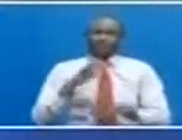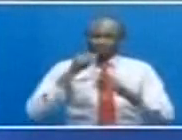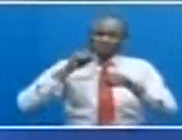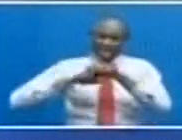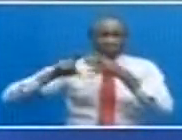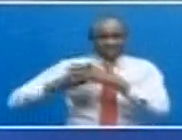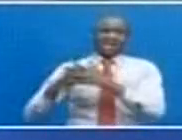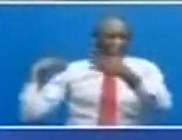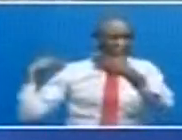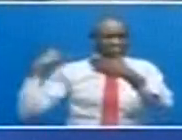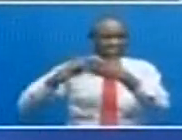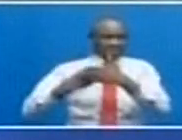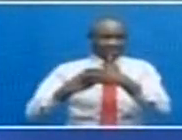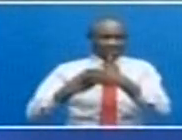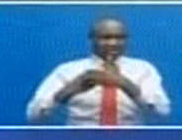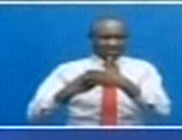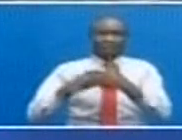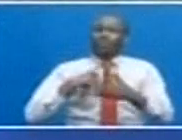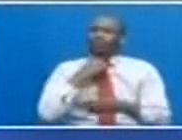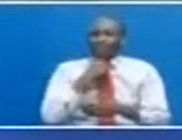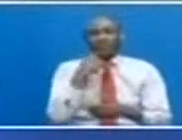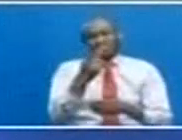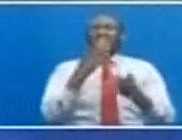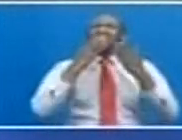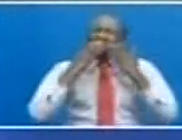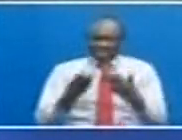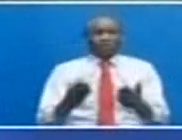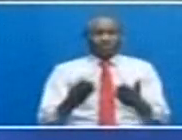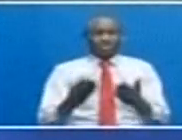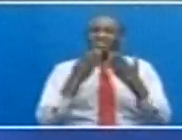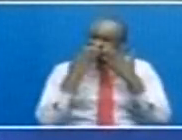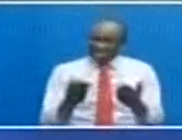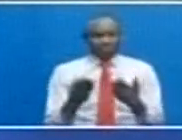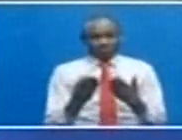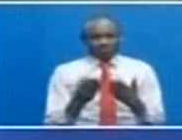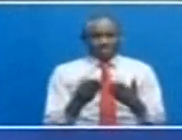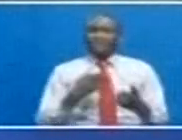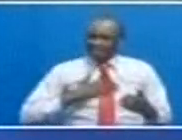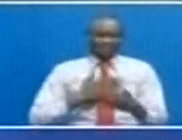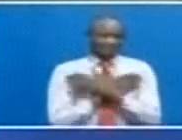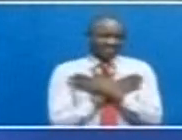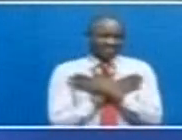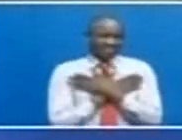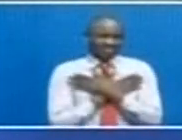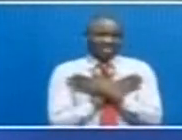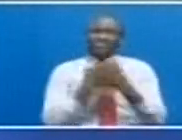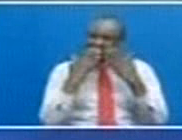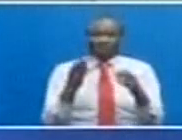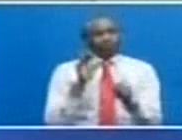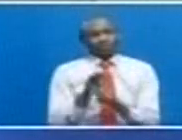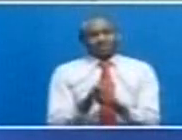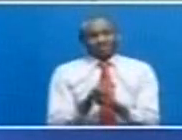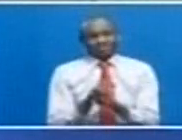through. I just want to say thank you. And my friend, thank you so